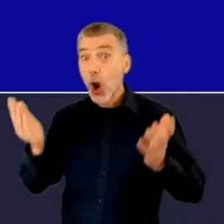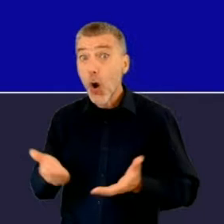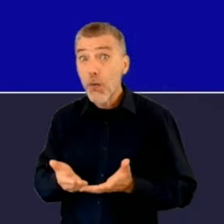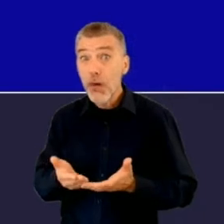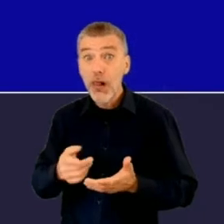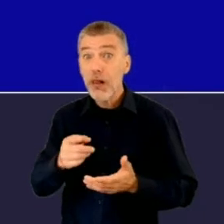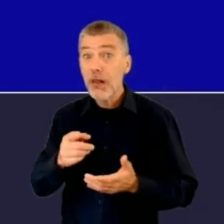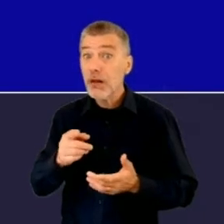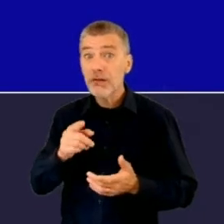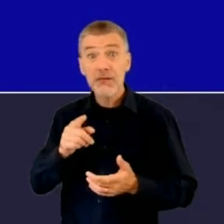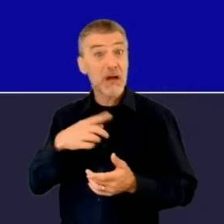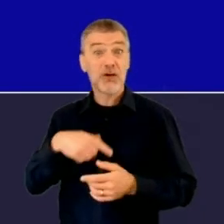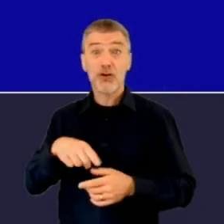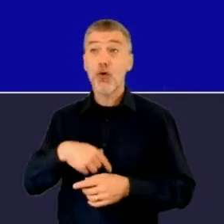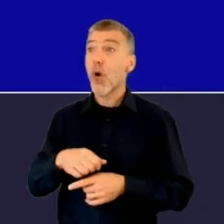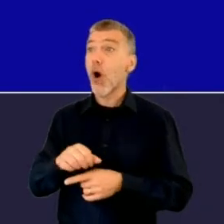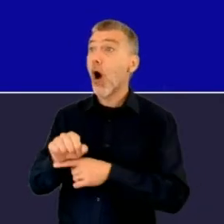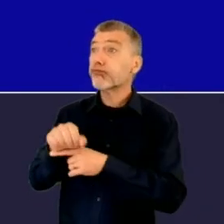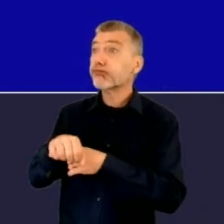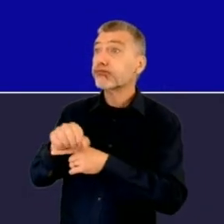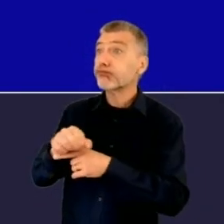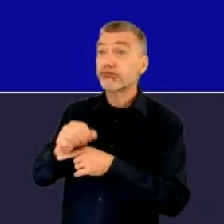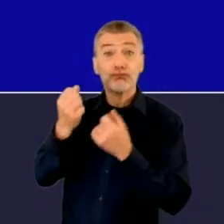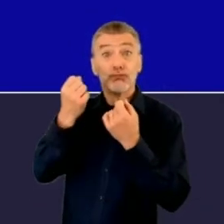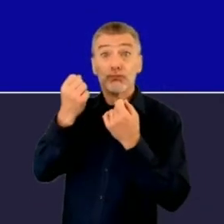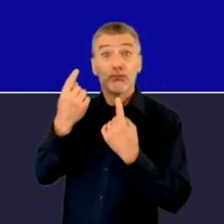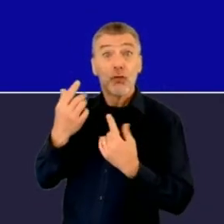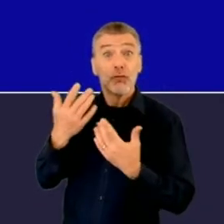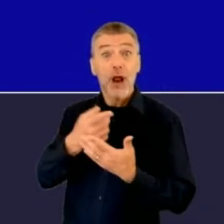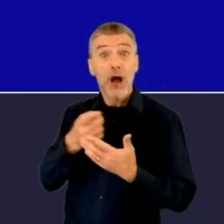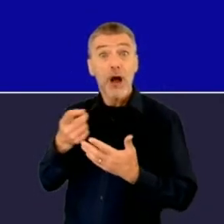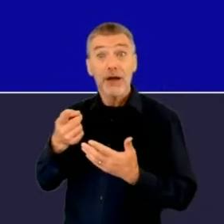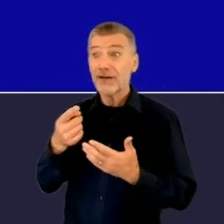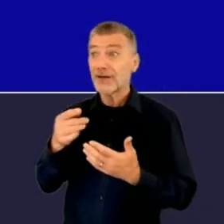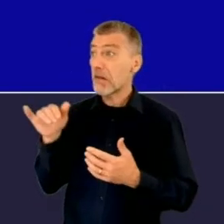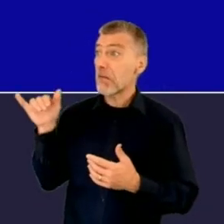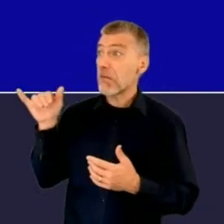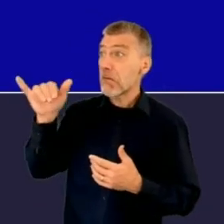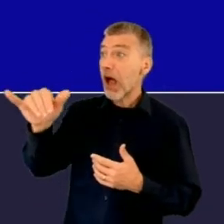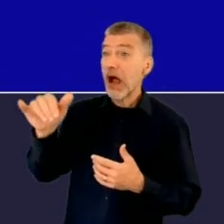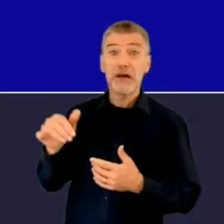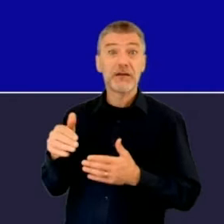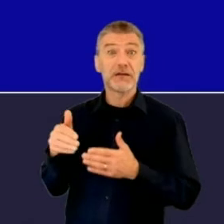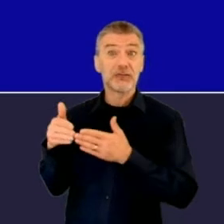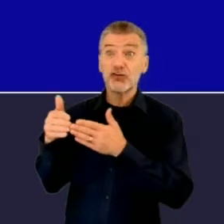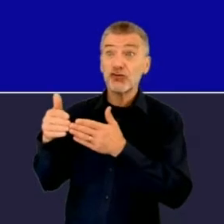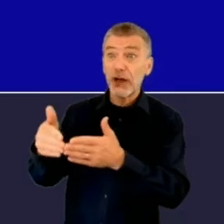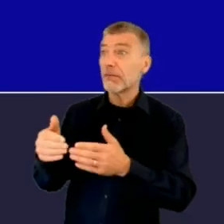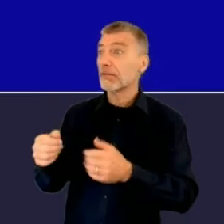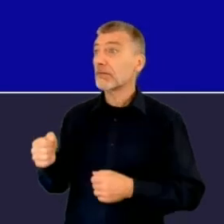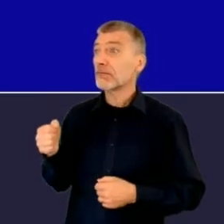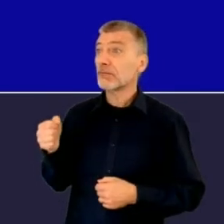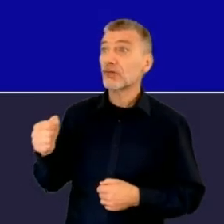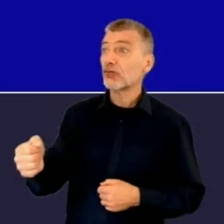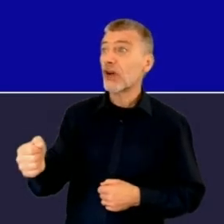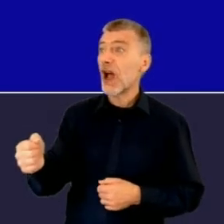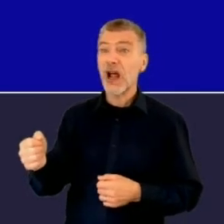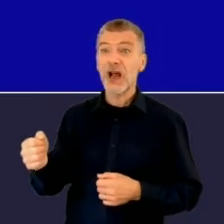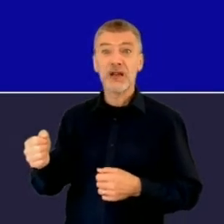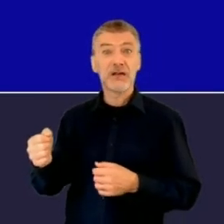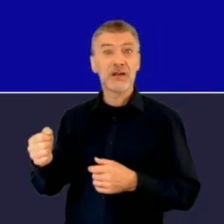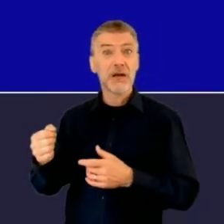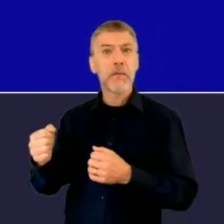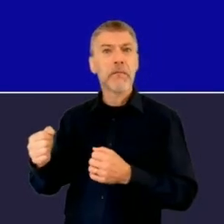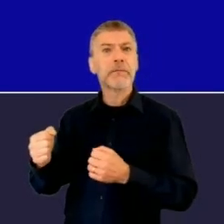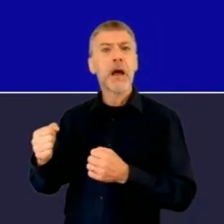without realizing, like our planes and our ships and trains, and also our energy generators that we need to heat